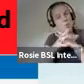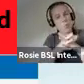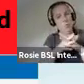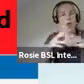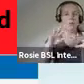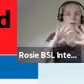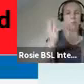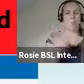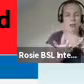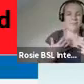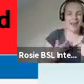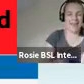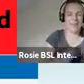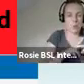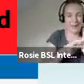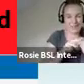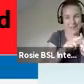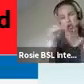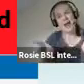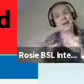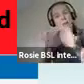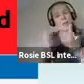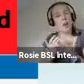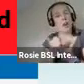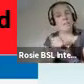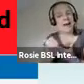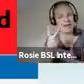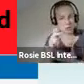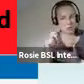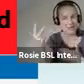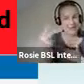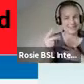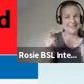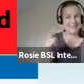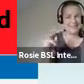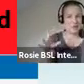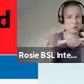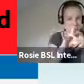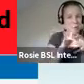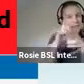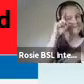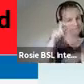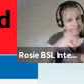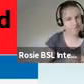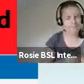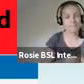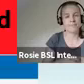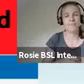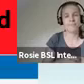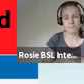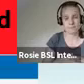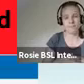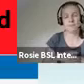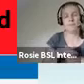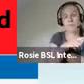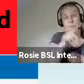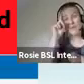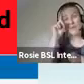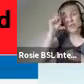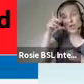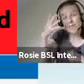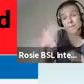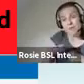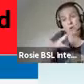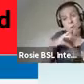Bank in 2018. This initiative builds on the cutting-edge research and